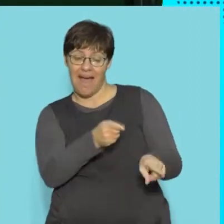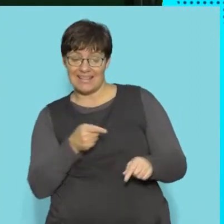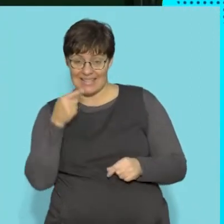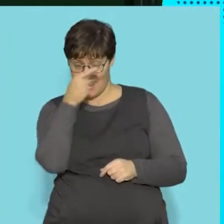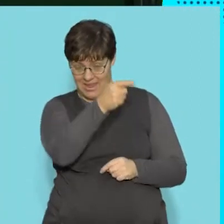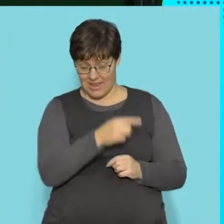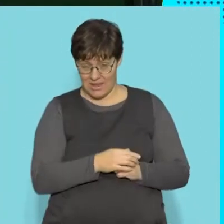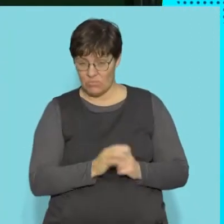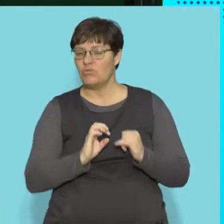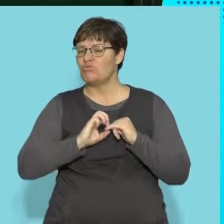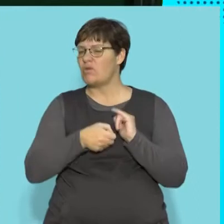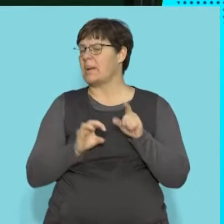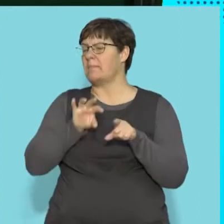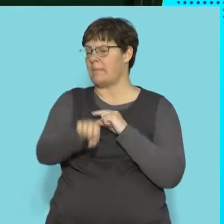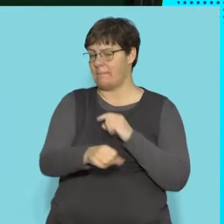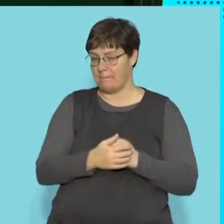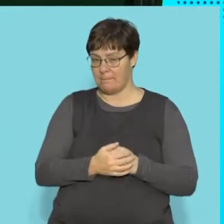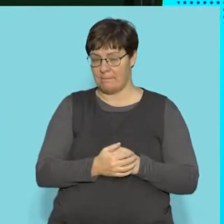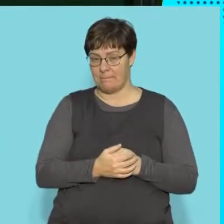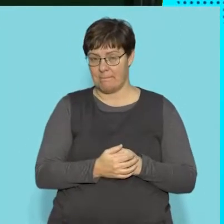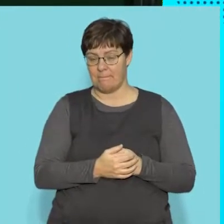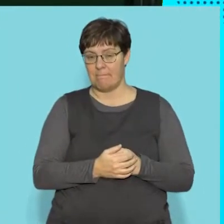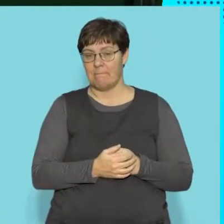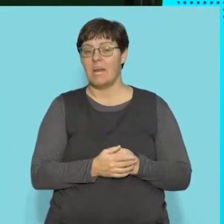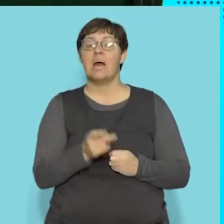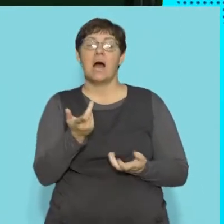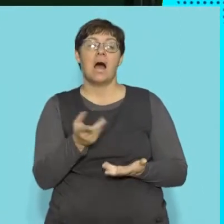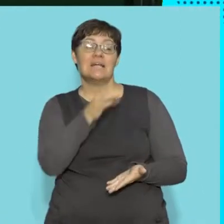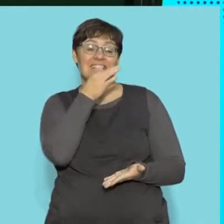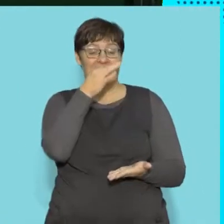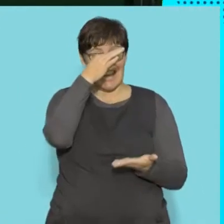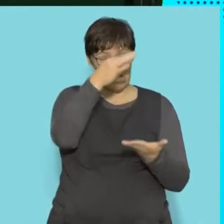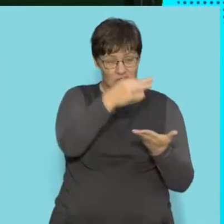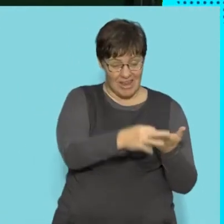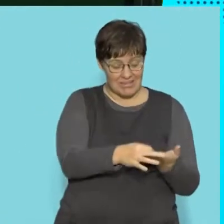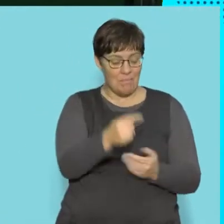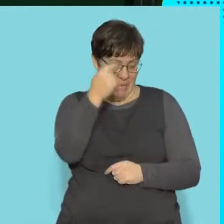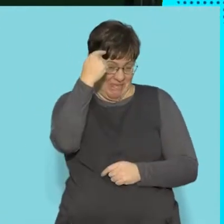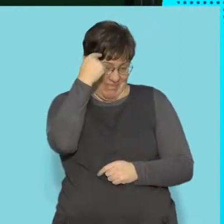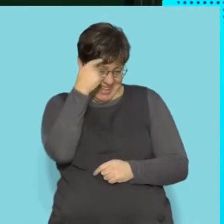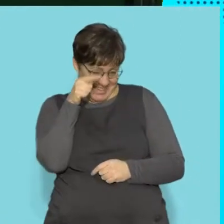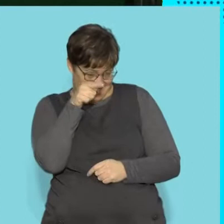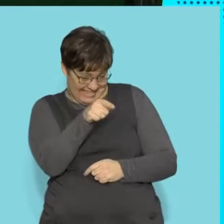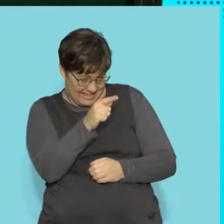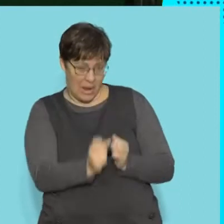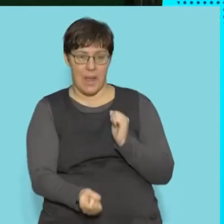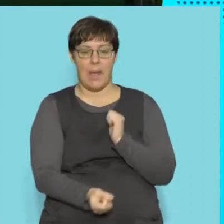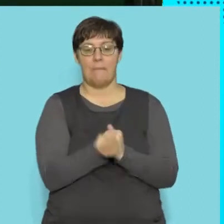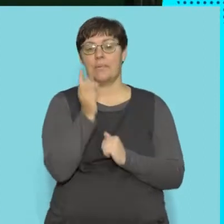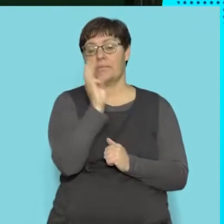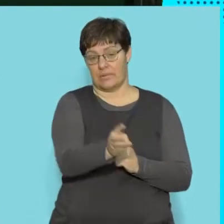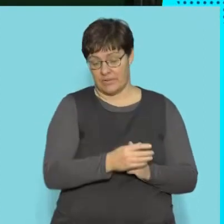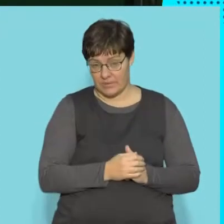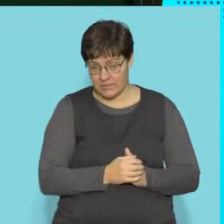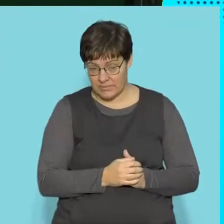to what you were trying to find out. It is a suggested prediction of what you